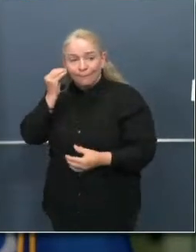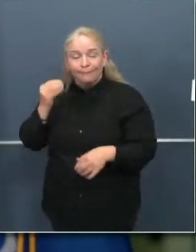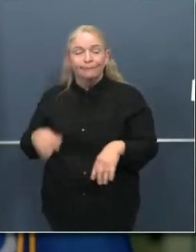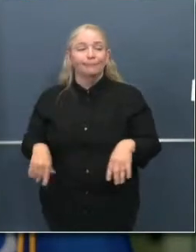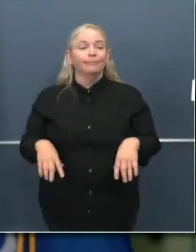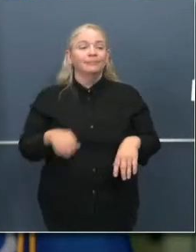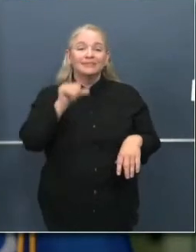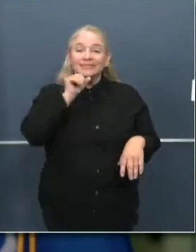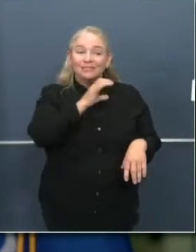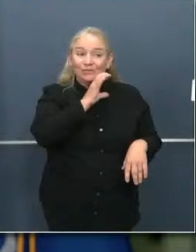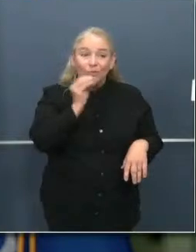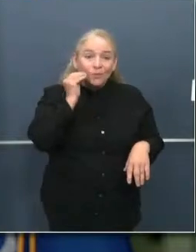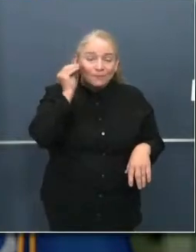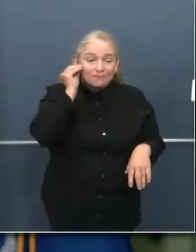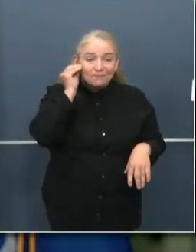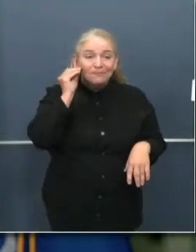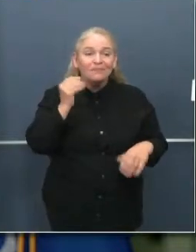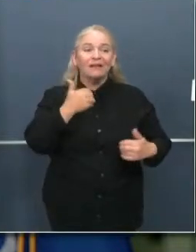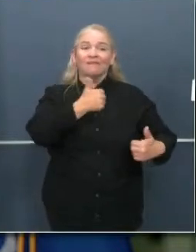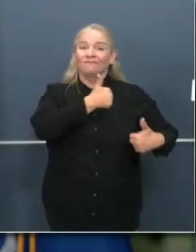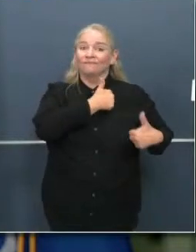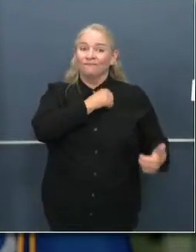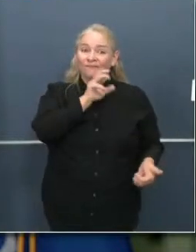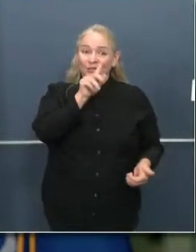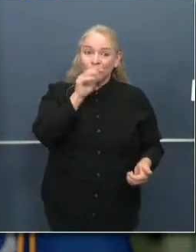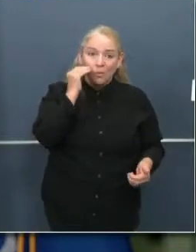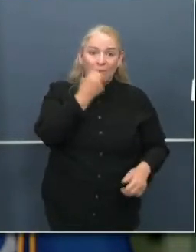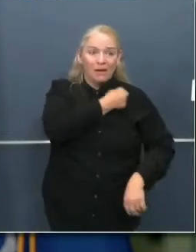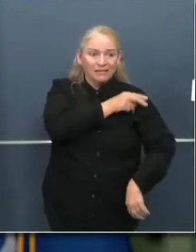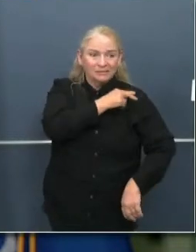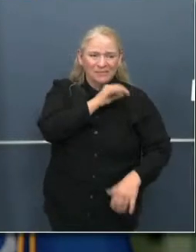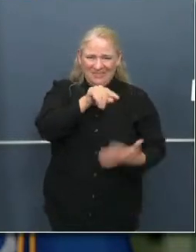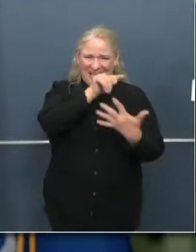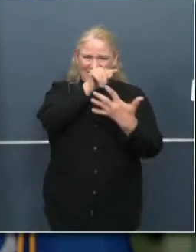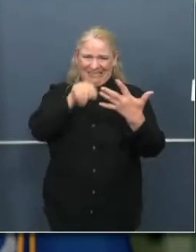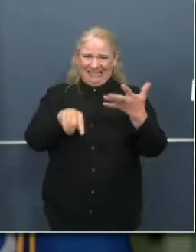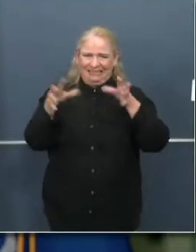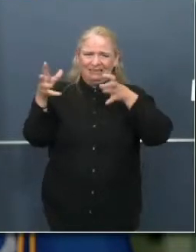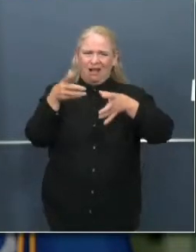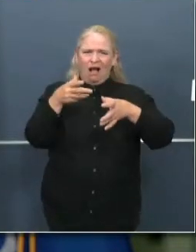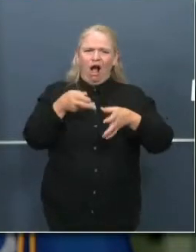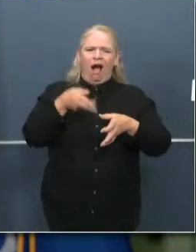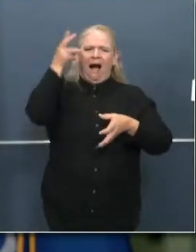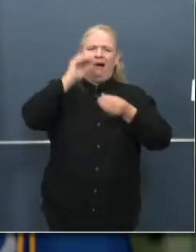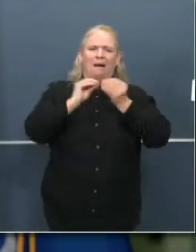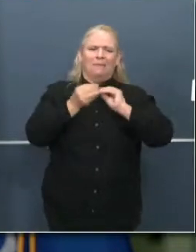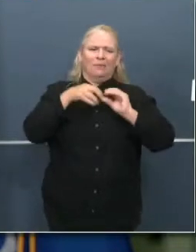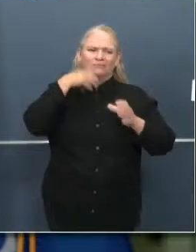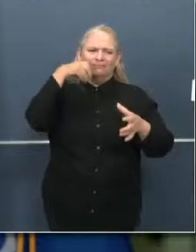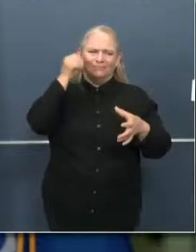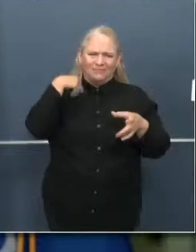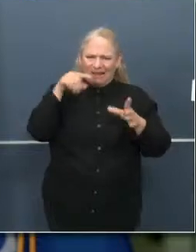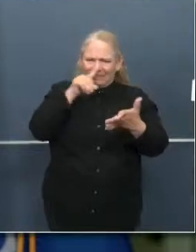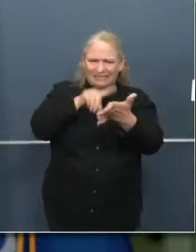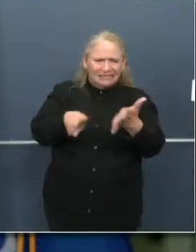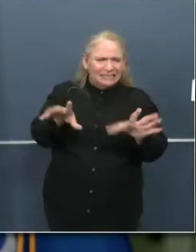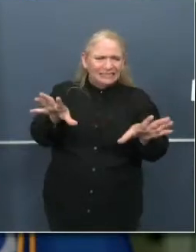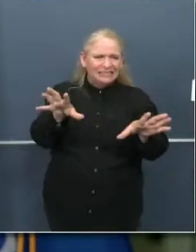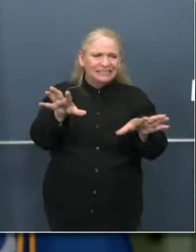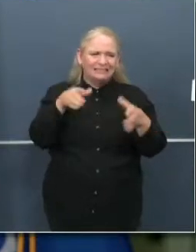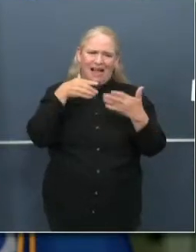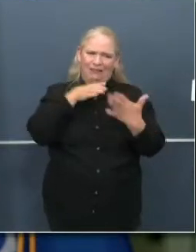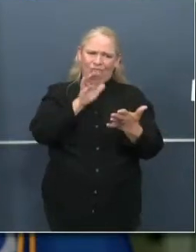substantially address some of those spikes we had seen a number of months ago. And all of